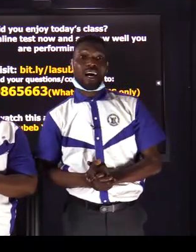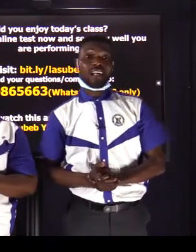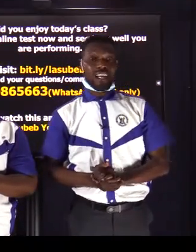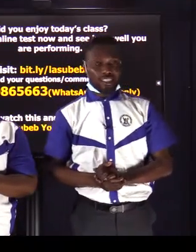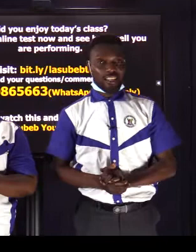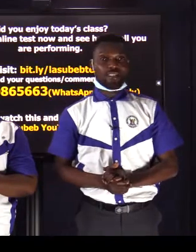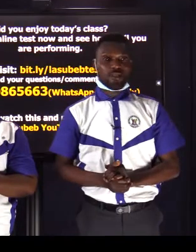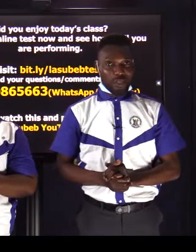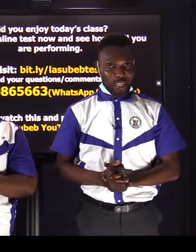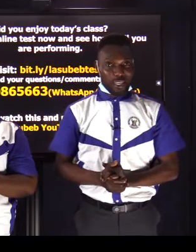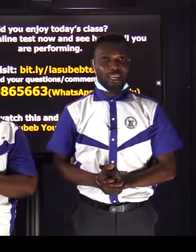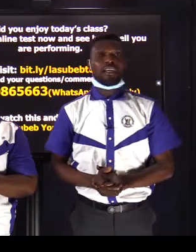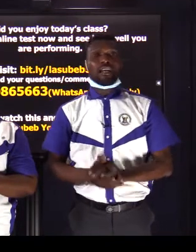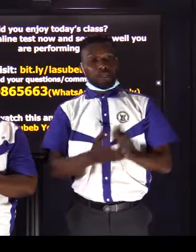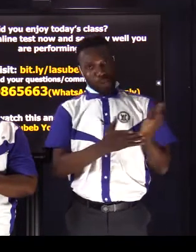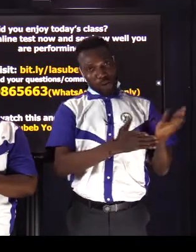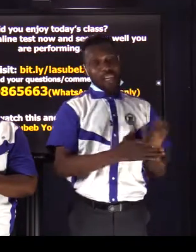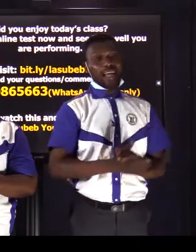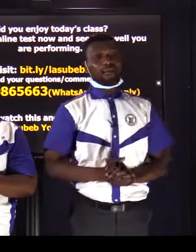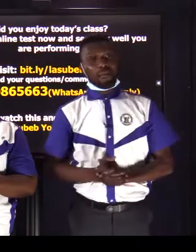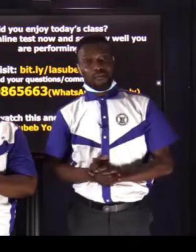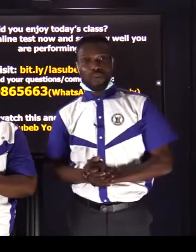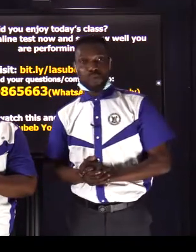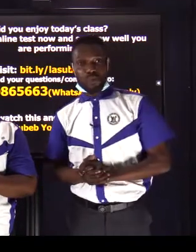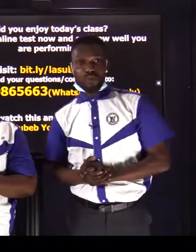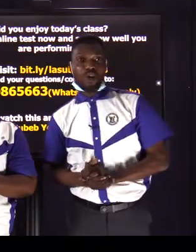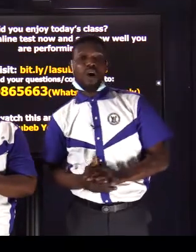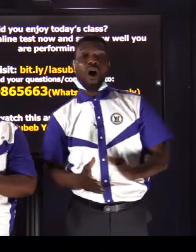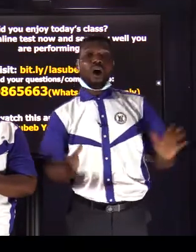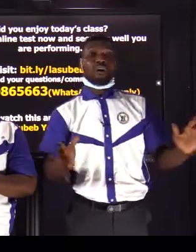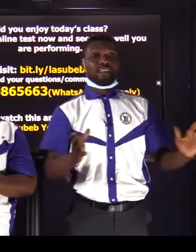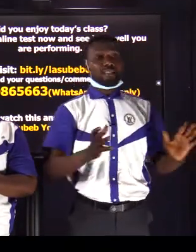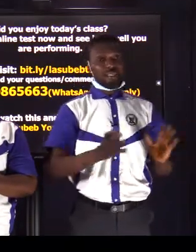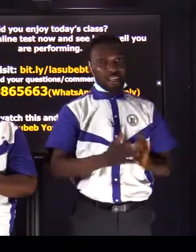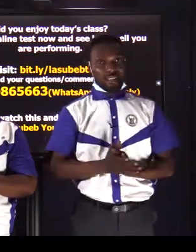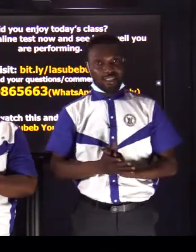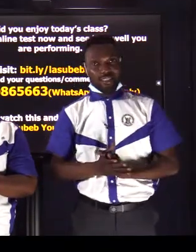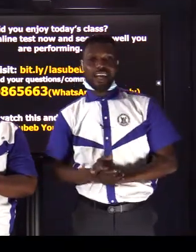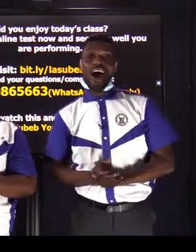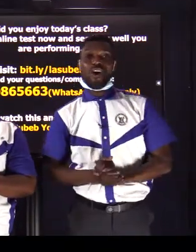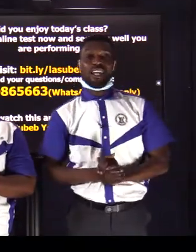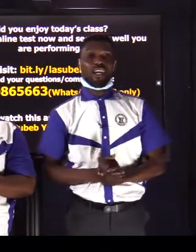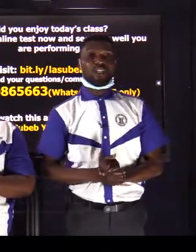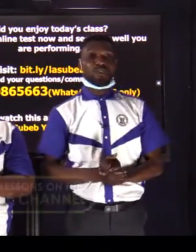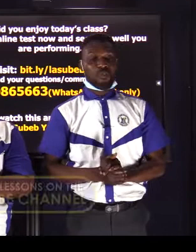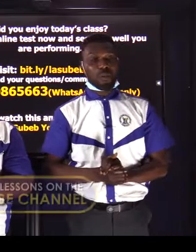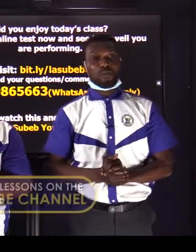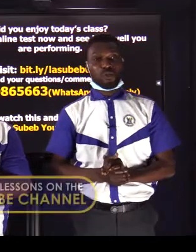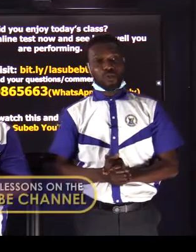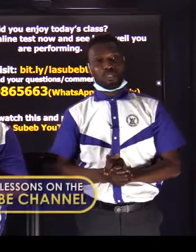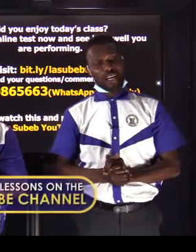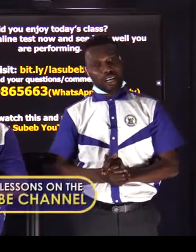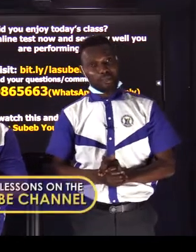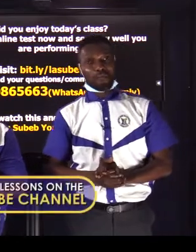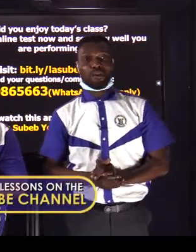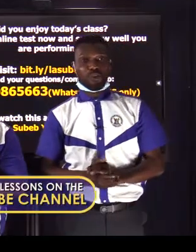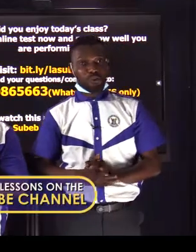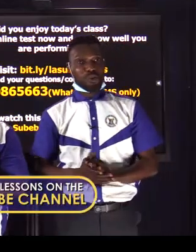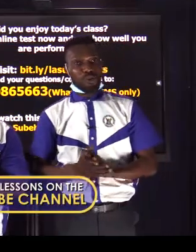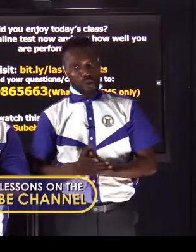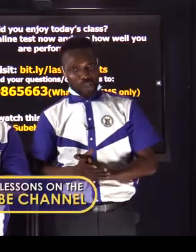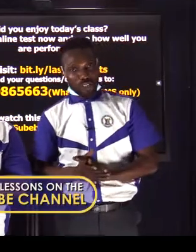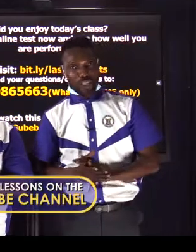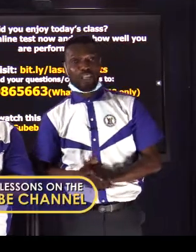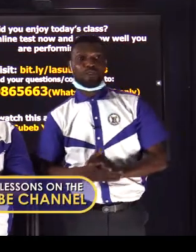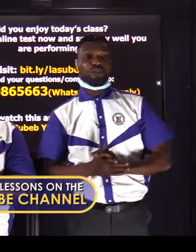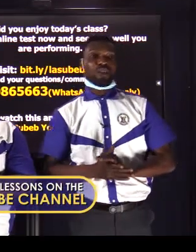episode in our lessons today. Just like the previous ones, all these lessons are on Lagos Subeb YouTube channel for you